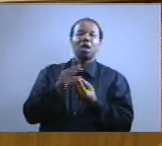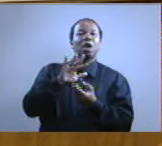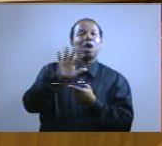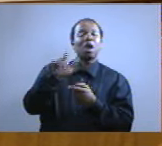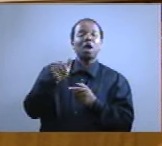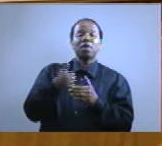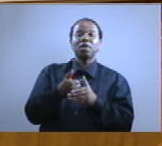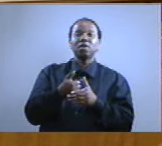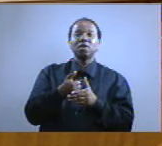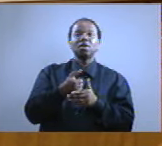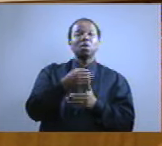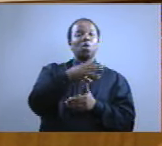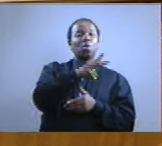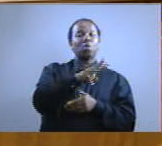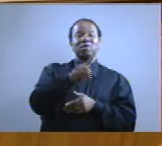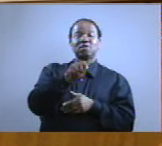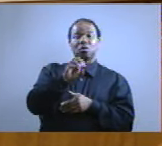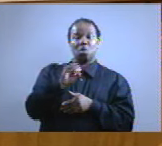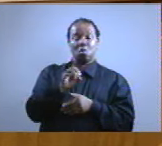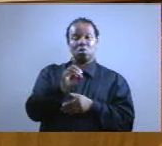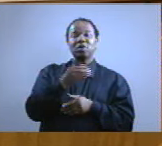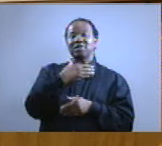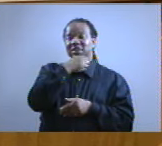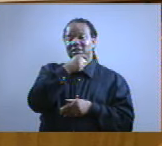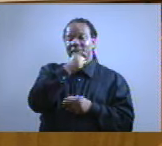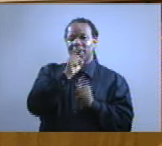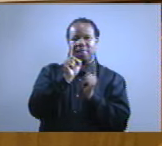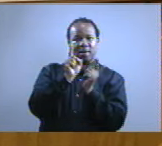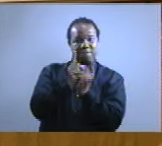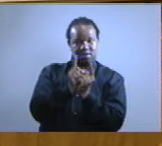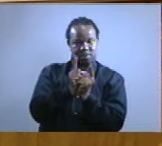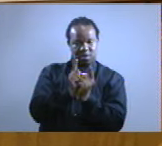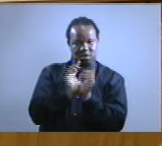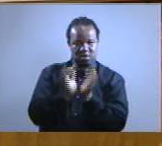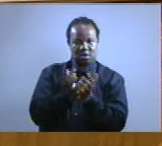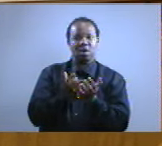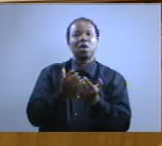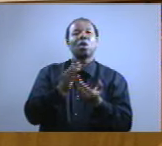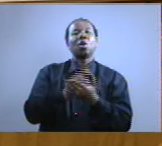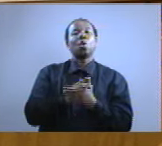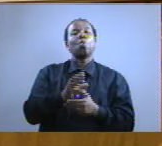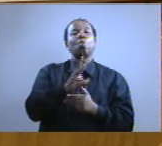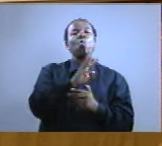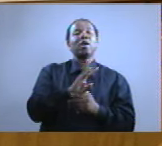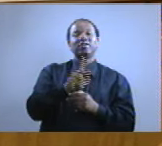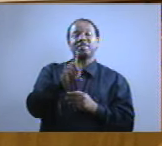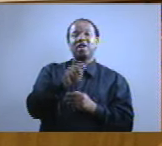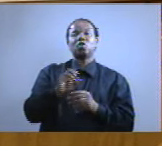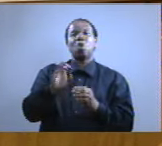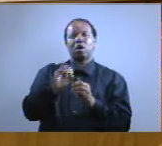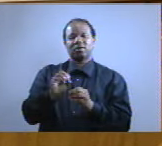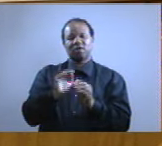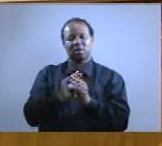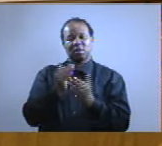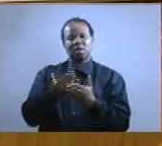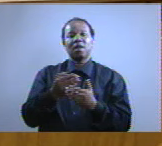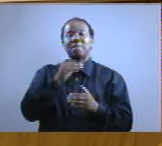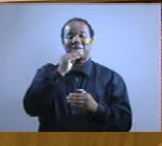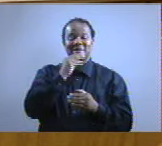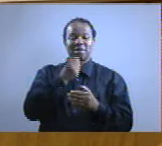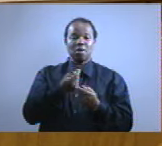of the WTO in December later this year. And this trade facilitation role is in relation to imports and